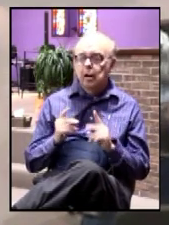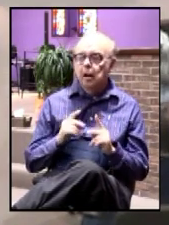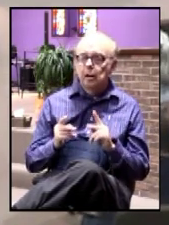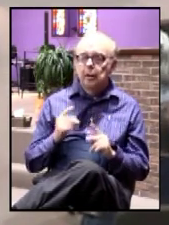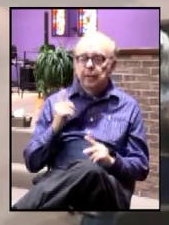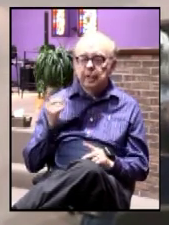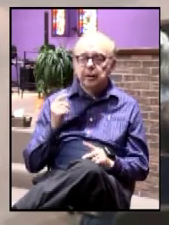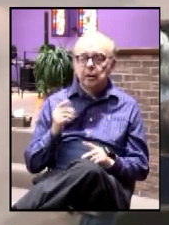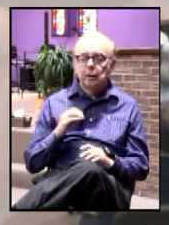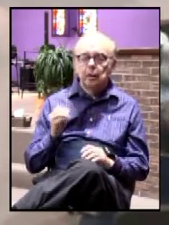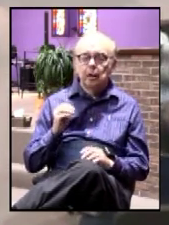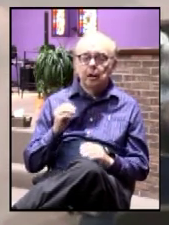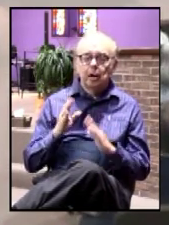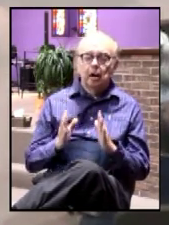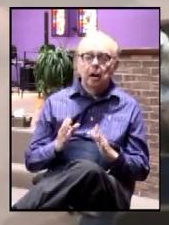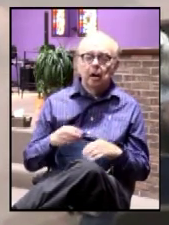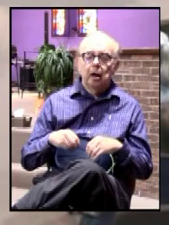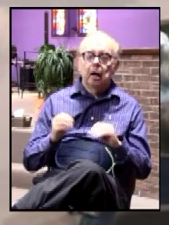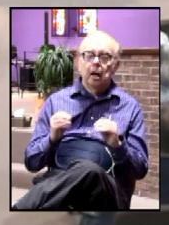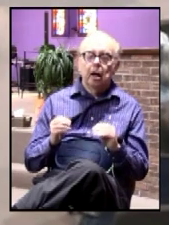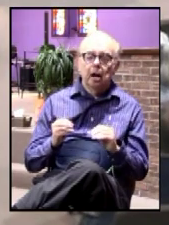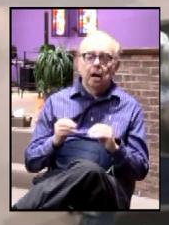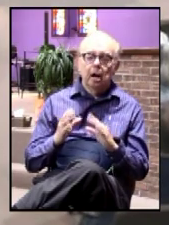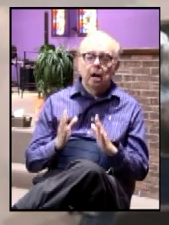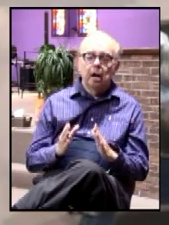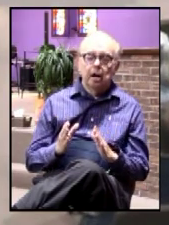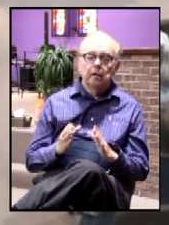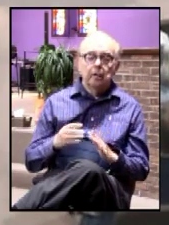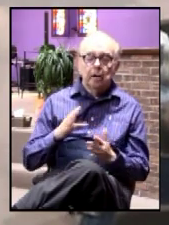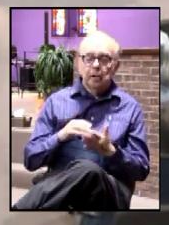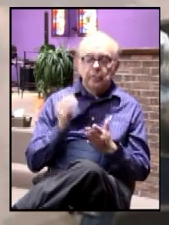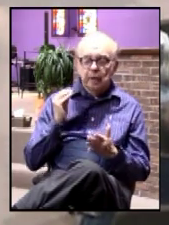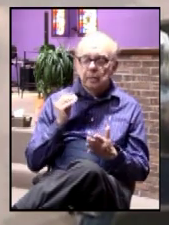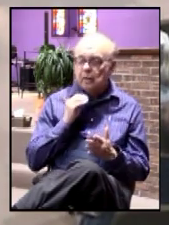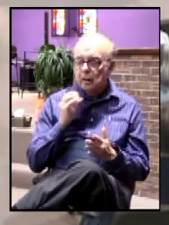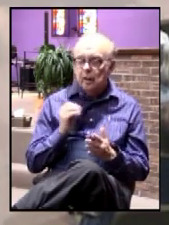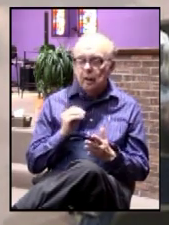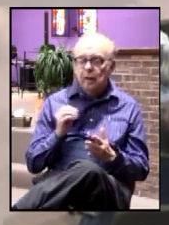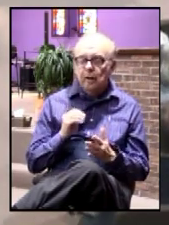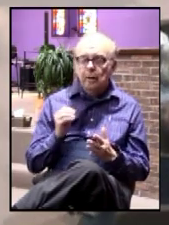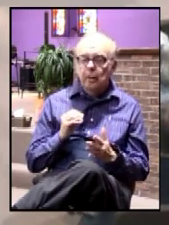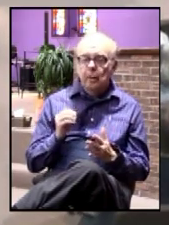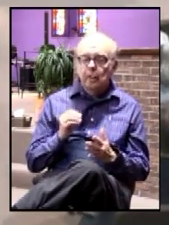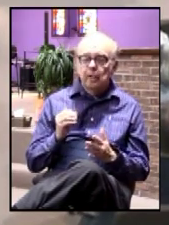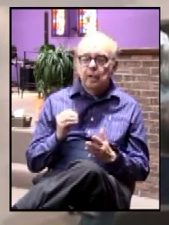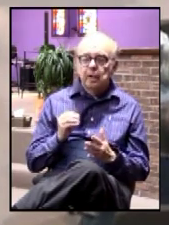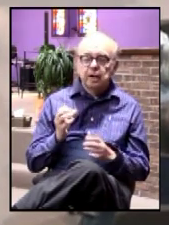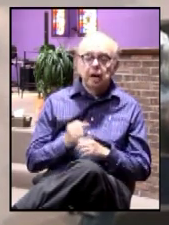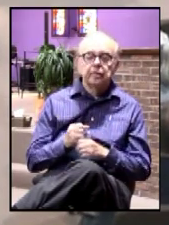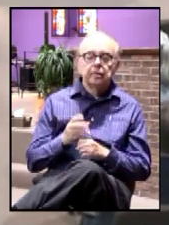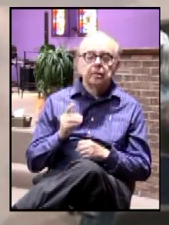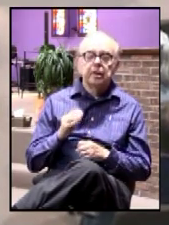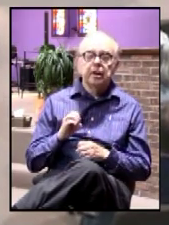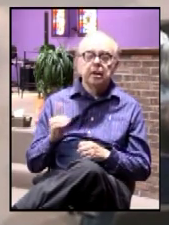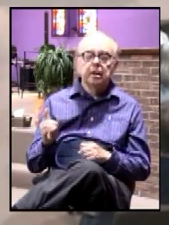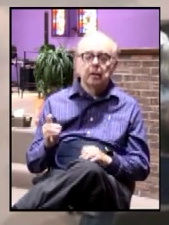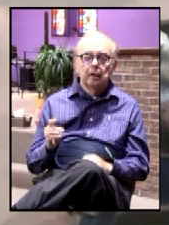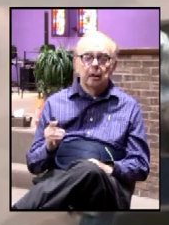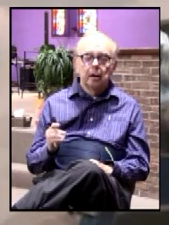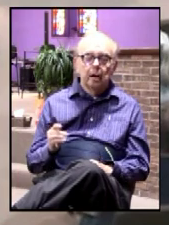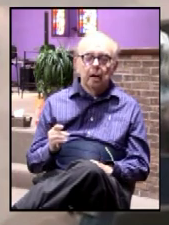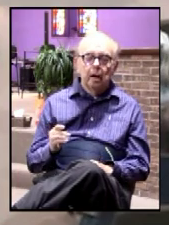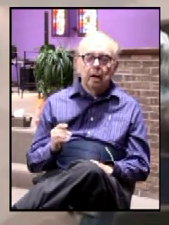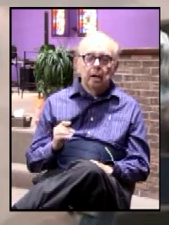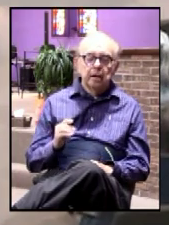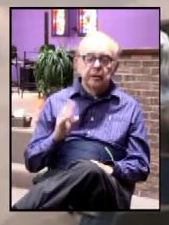who think they own their house, and they go to sell their house and they find out they don't own it because somebody else has gotten your deed